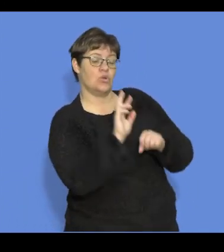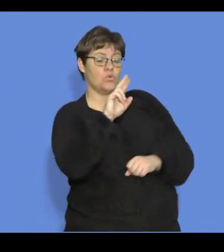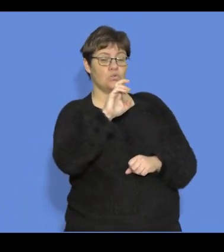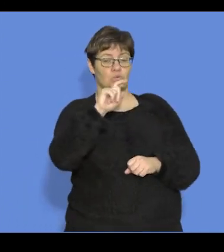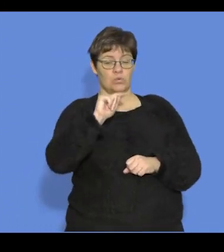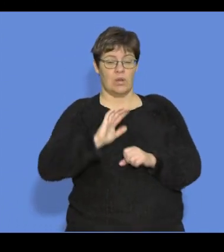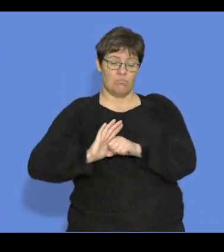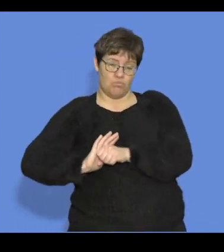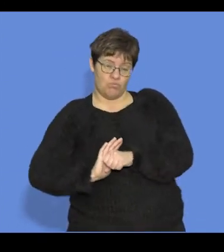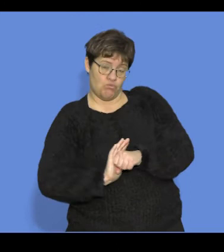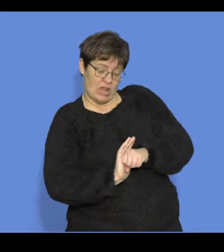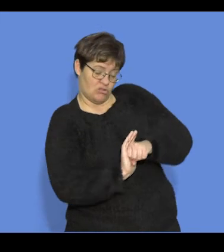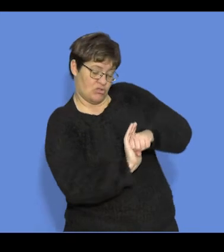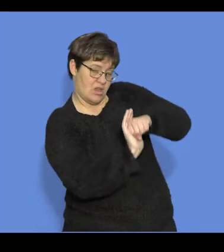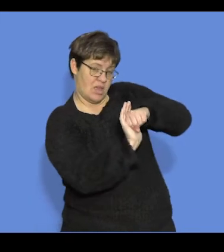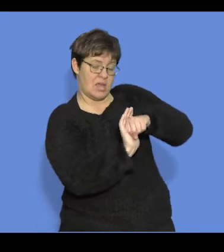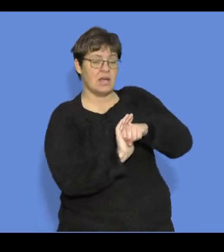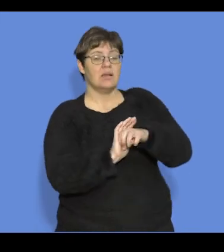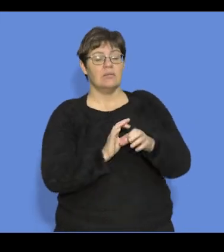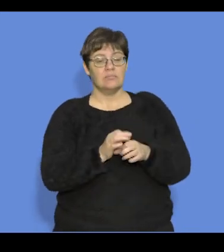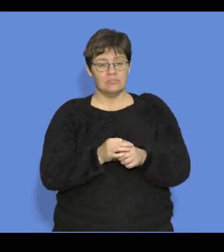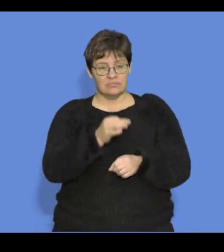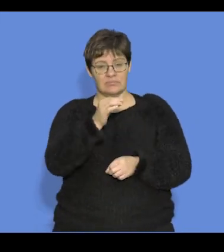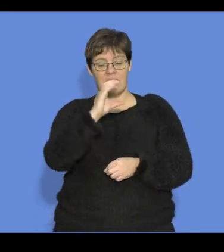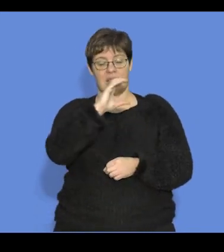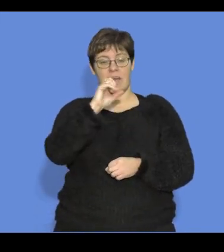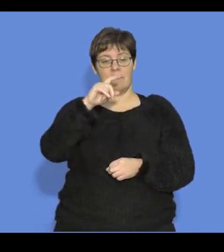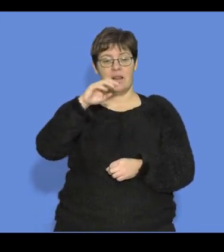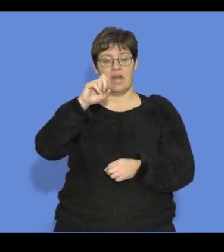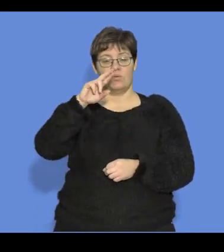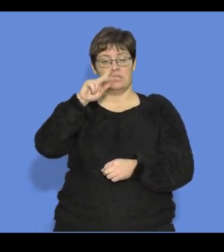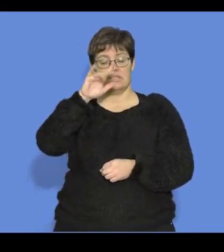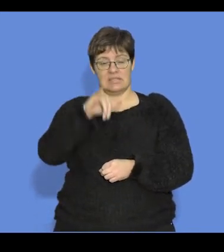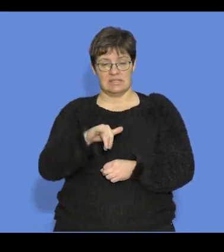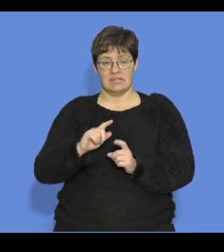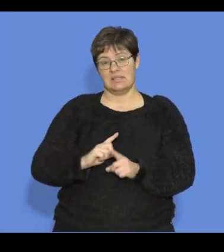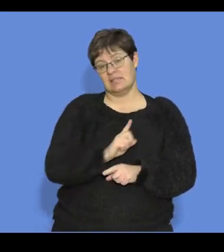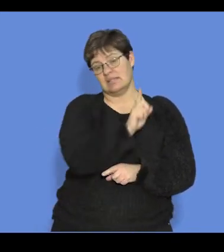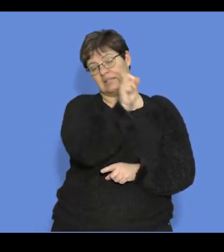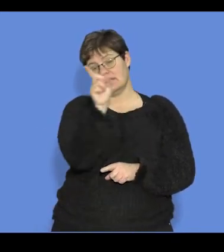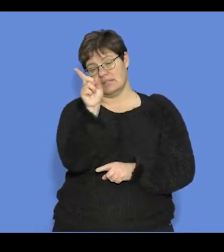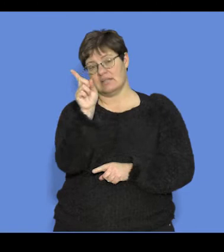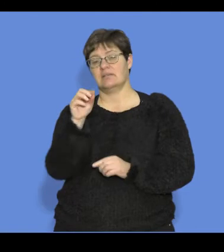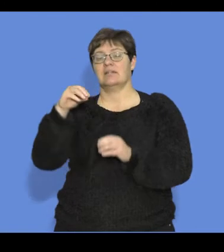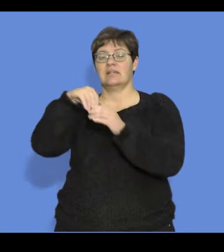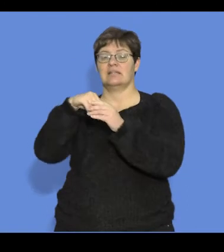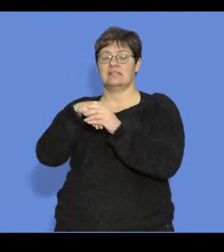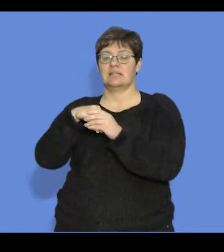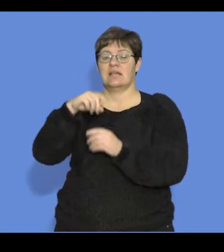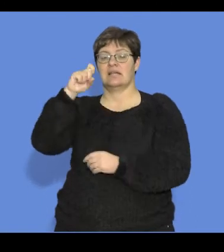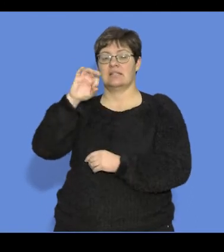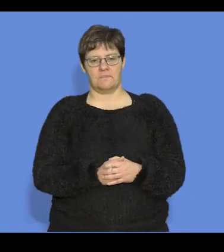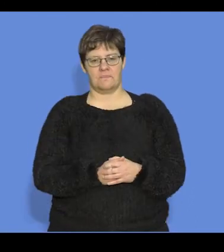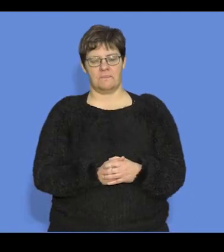pressure, being kept together by capillarity, and ending up inside the xylem vessels